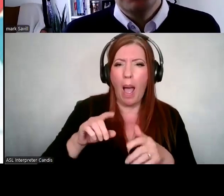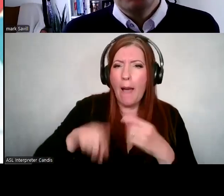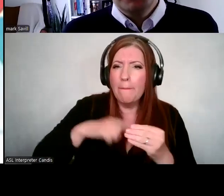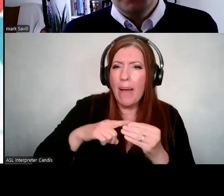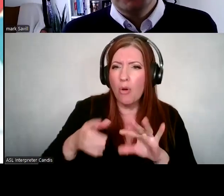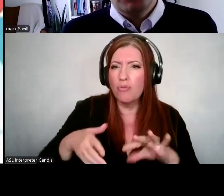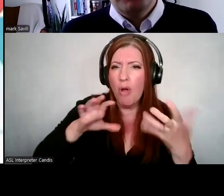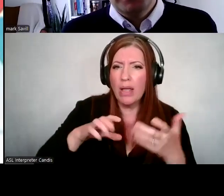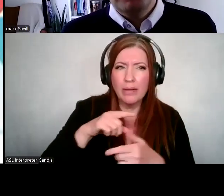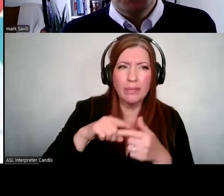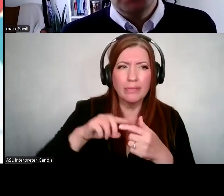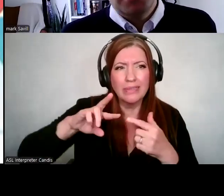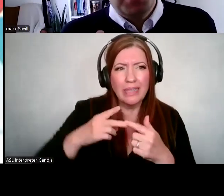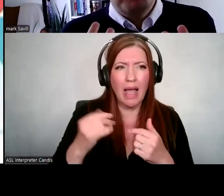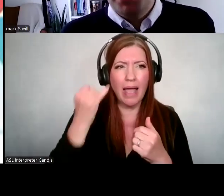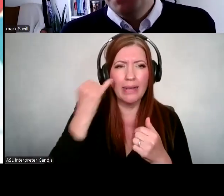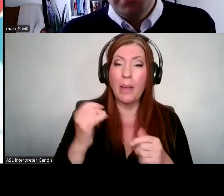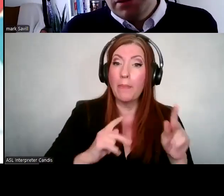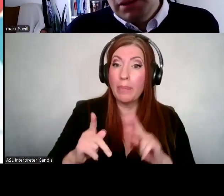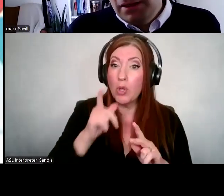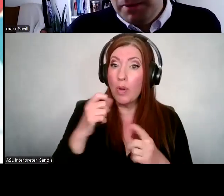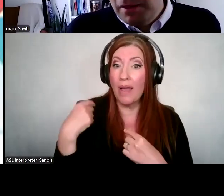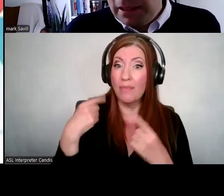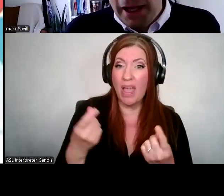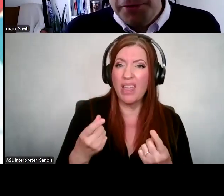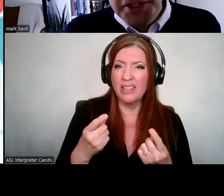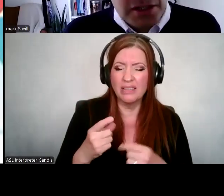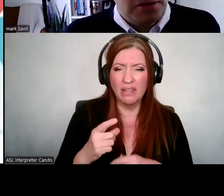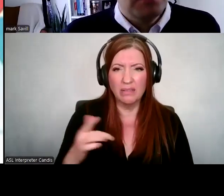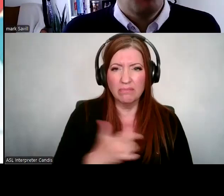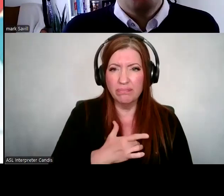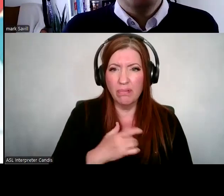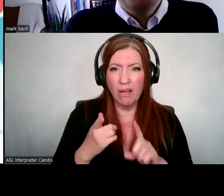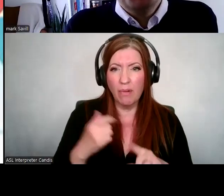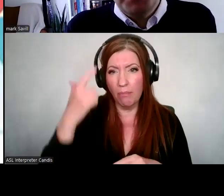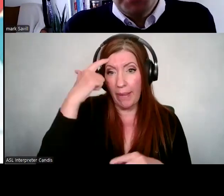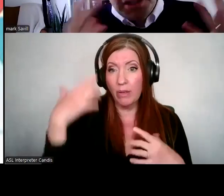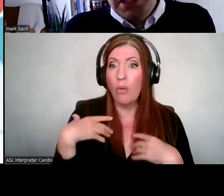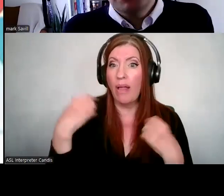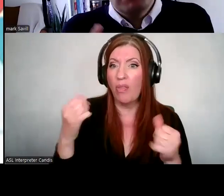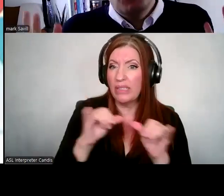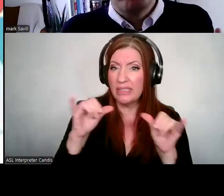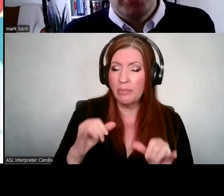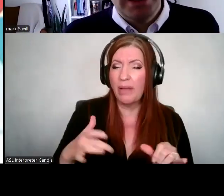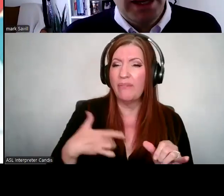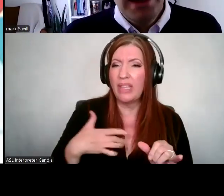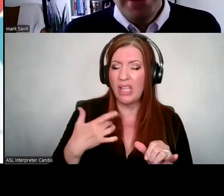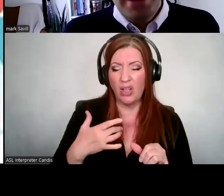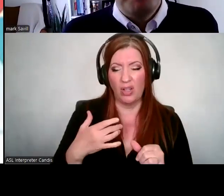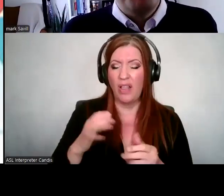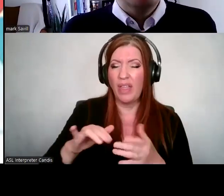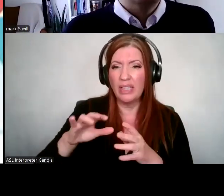was the idea of individuals that have been burned either by the mental health system or the system more